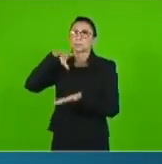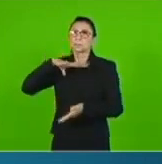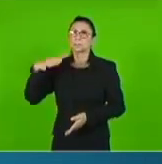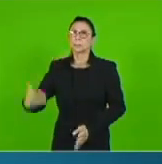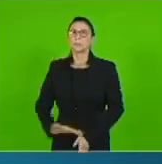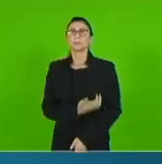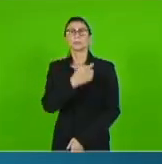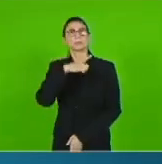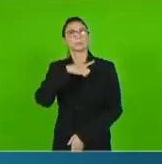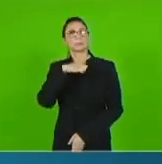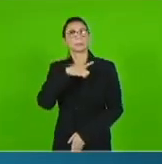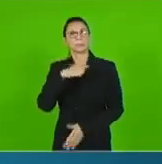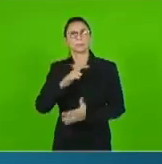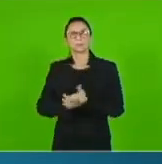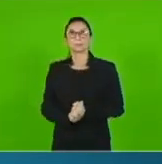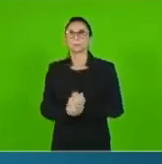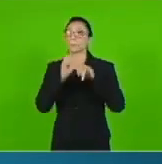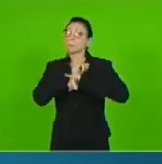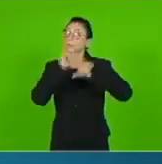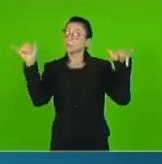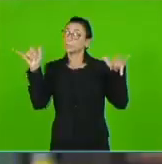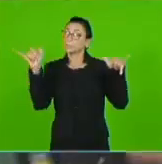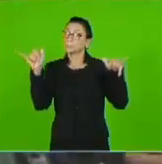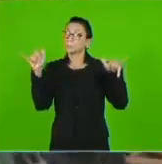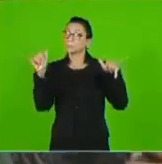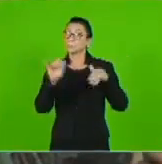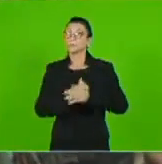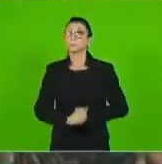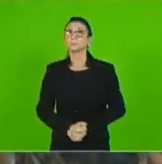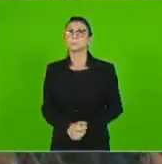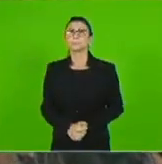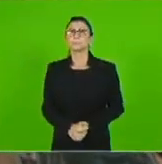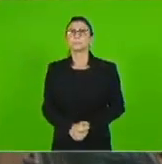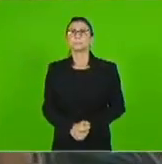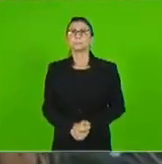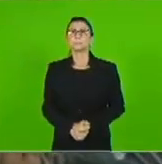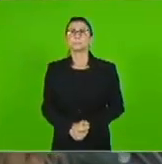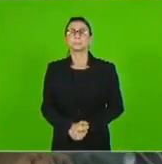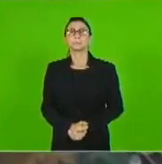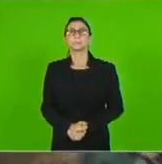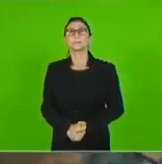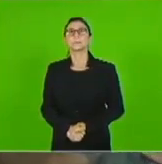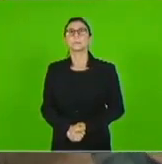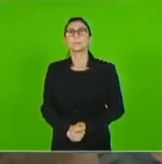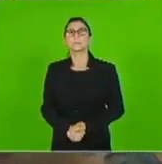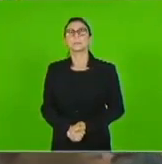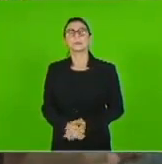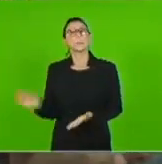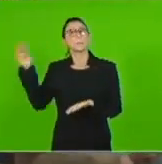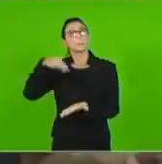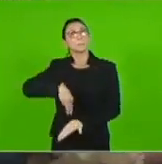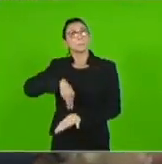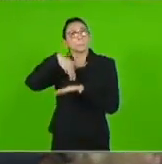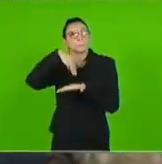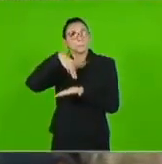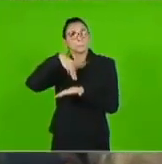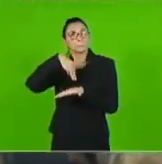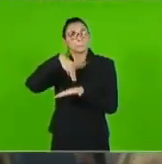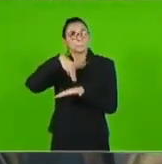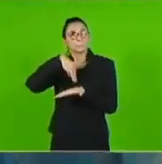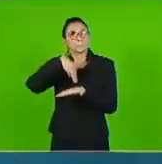If you believe, you'll be saved. This is an alert. This is an alert.